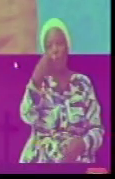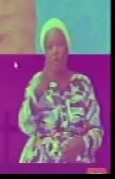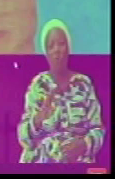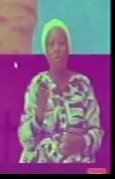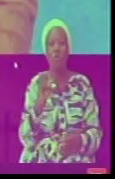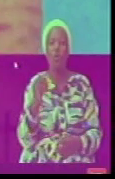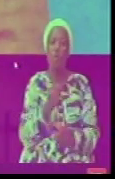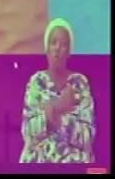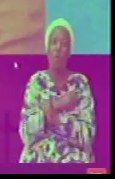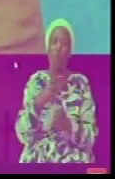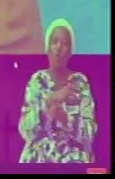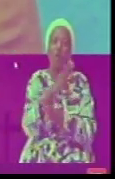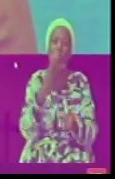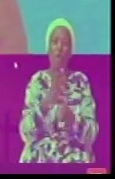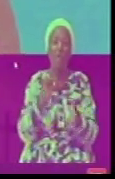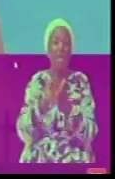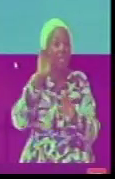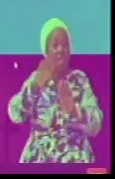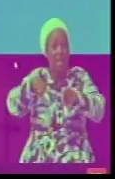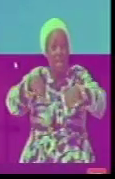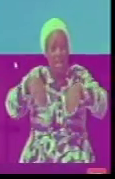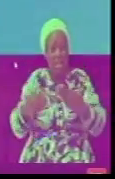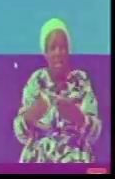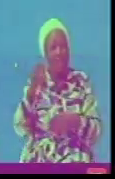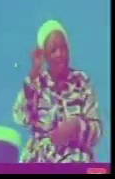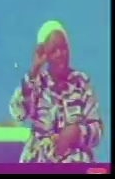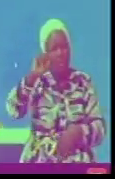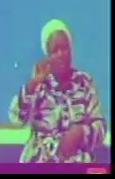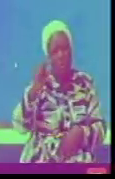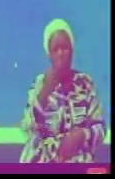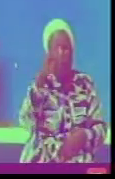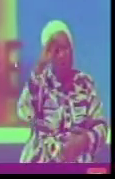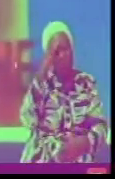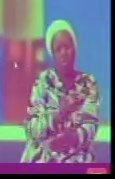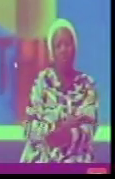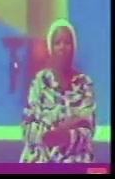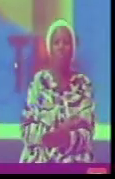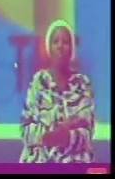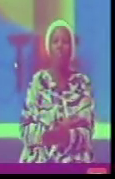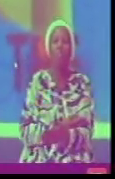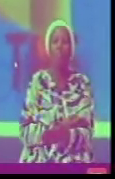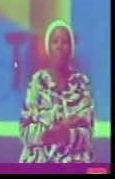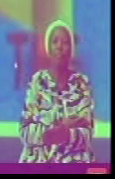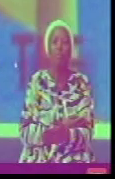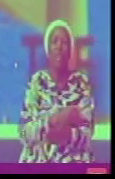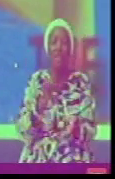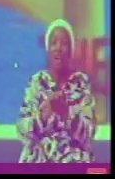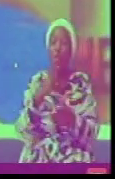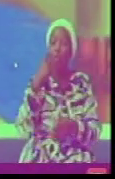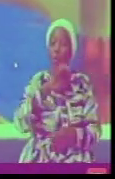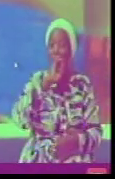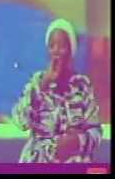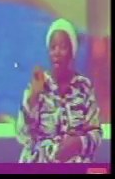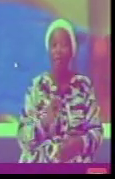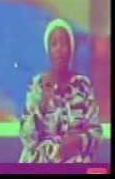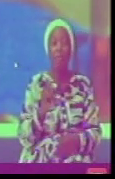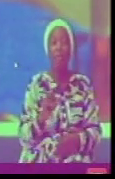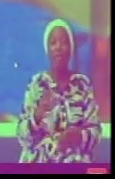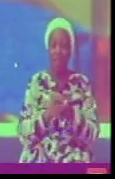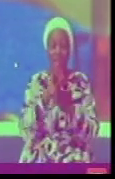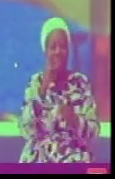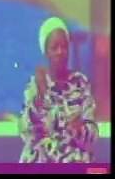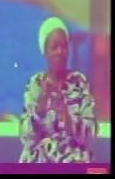should, that is mine. He said, for God so loved the world that he gave his